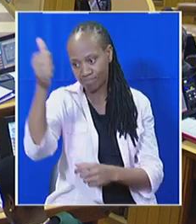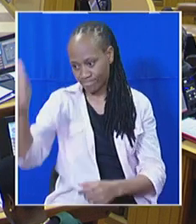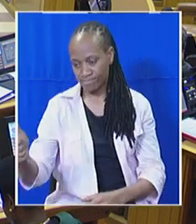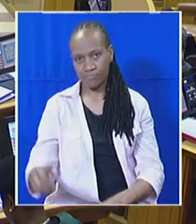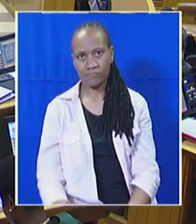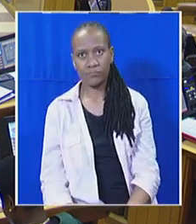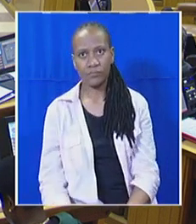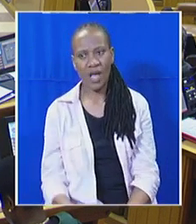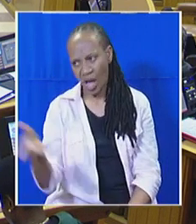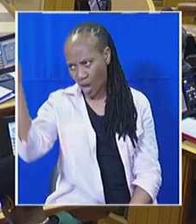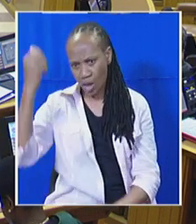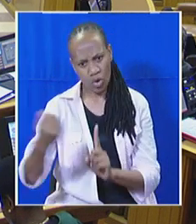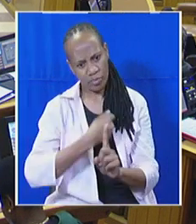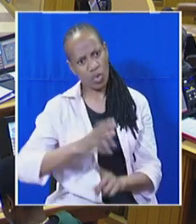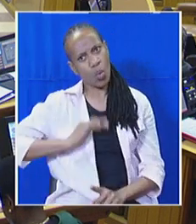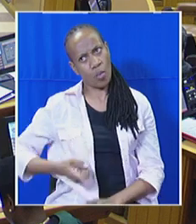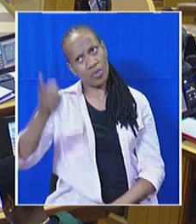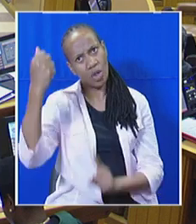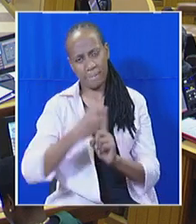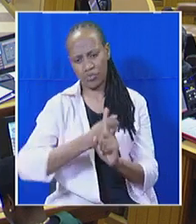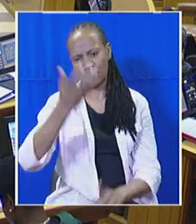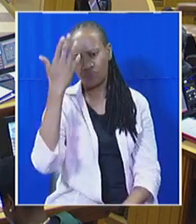No, but she's abusing us, this woman.